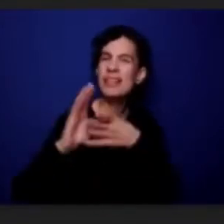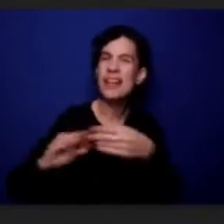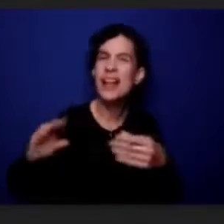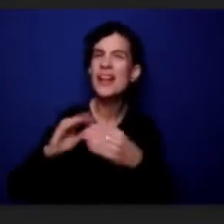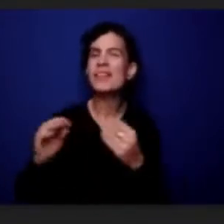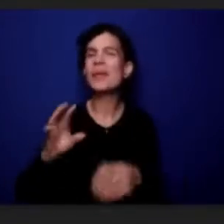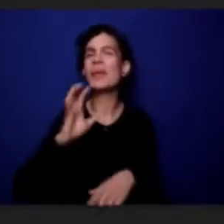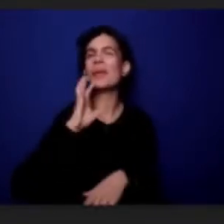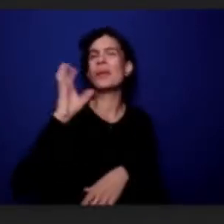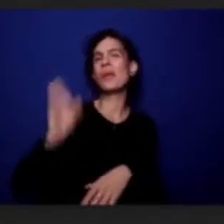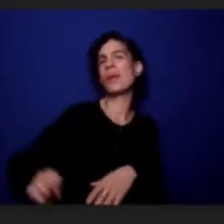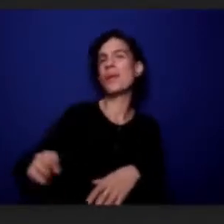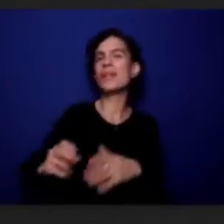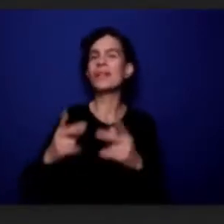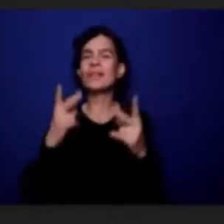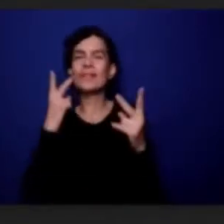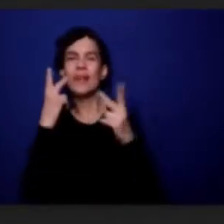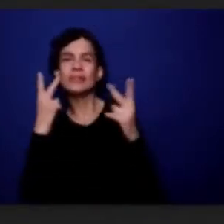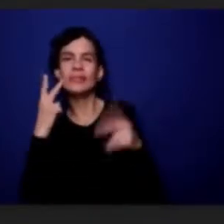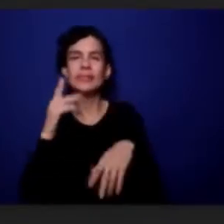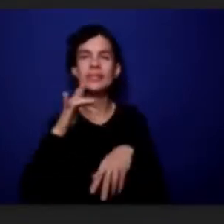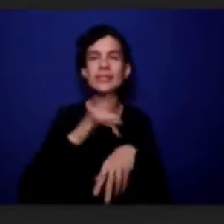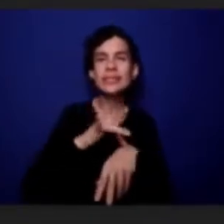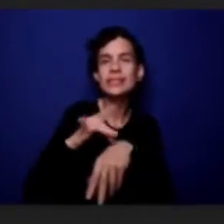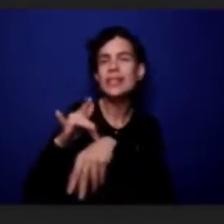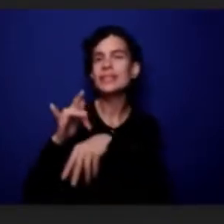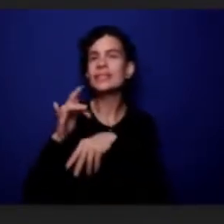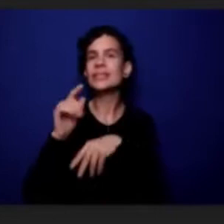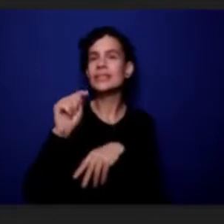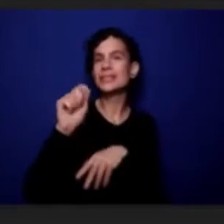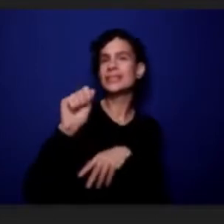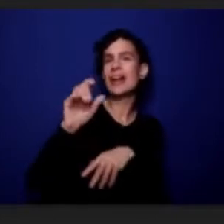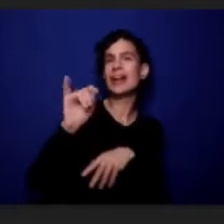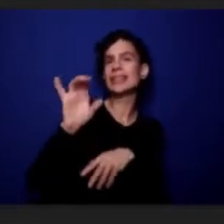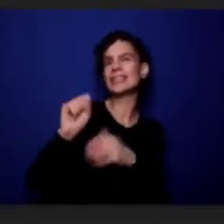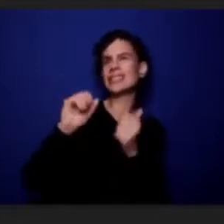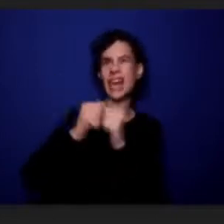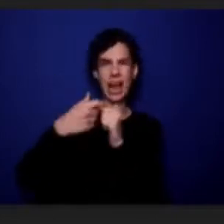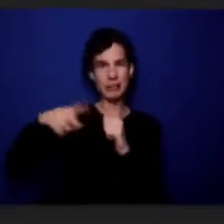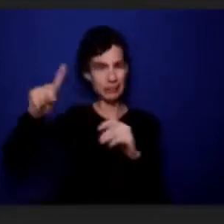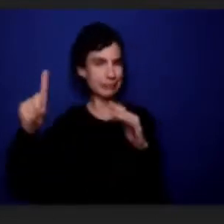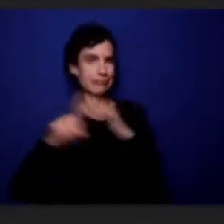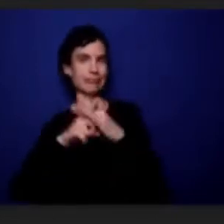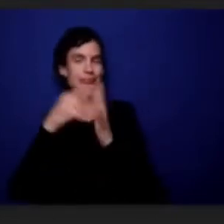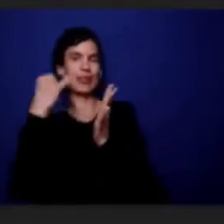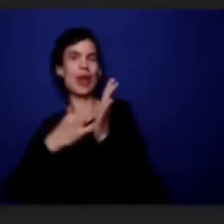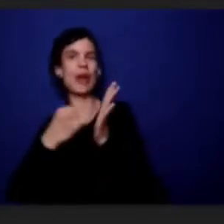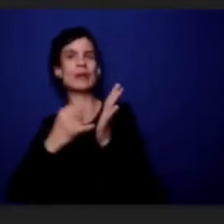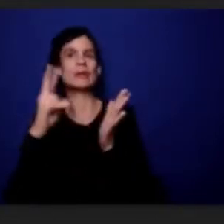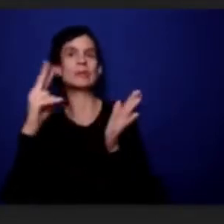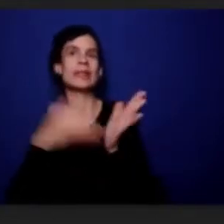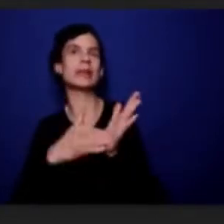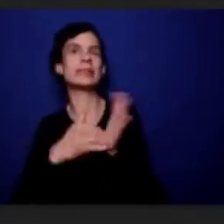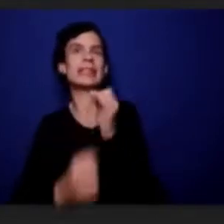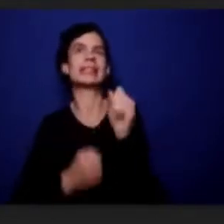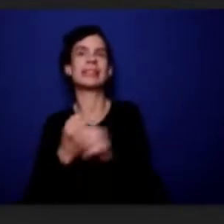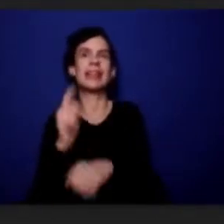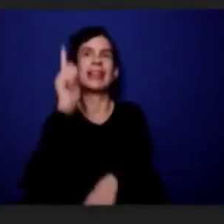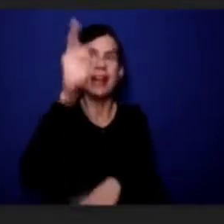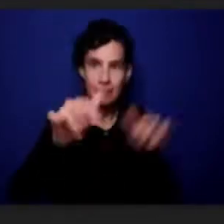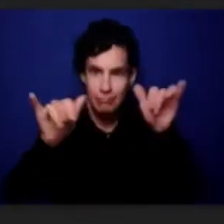sort of consider how ancient ideas and narratives, as well as potentially like ancient visual